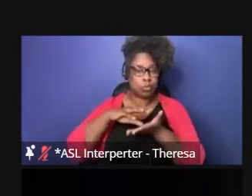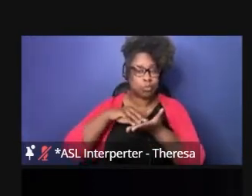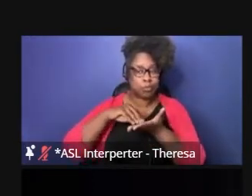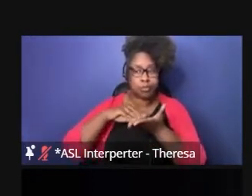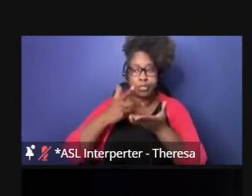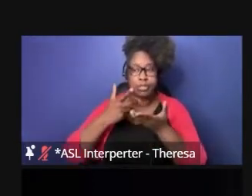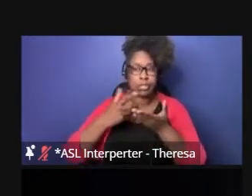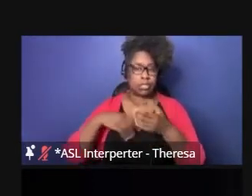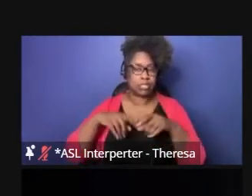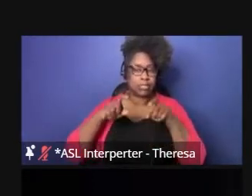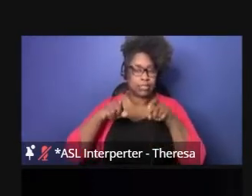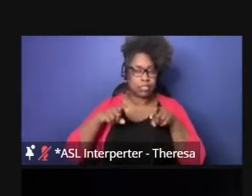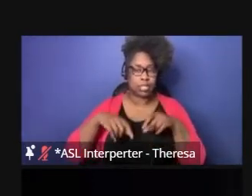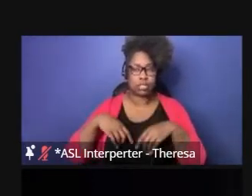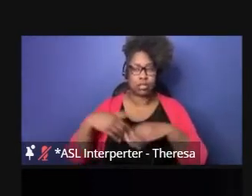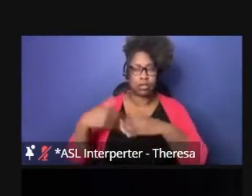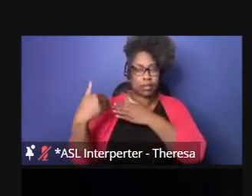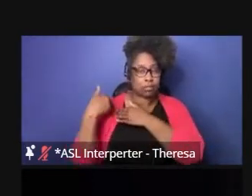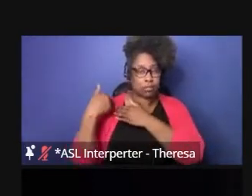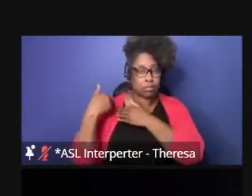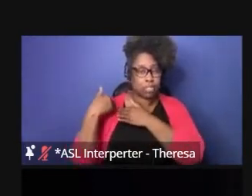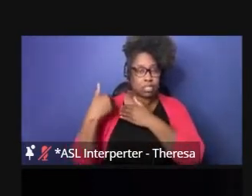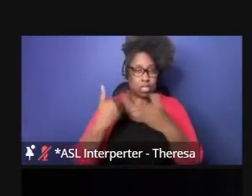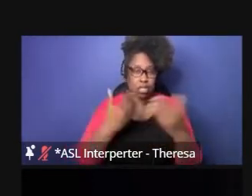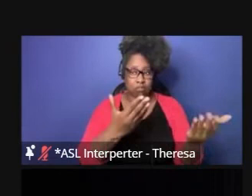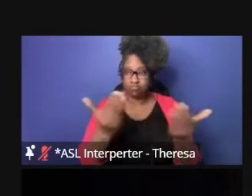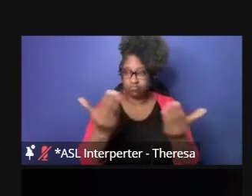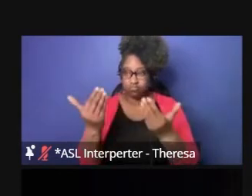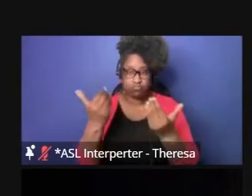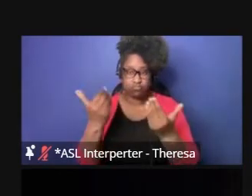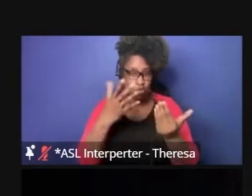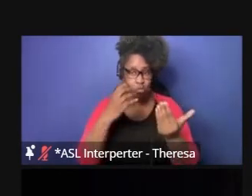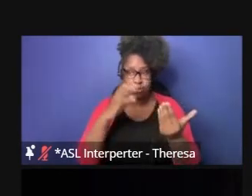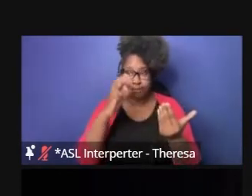and accountability broadly, we'd love to hear it if anybody wants to share.